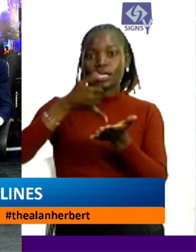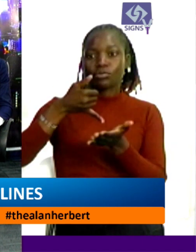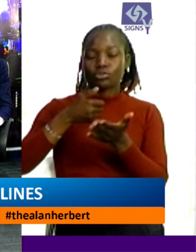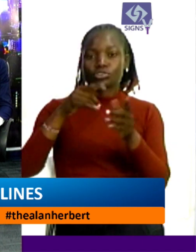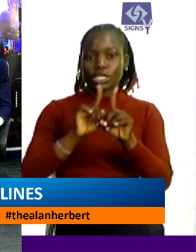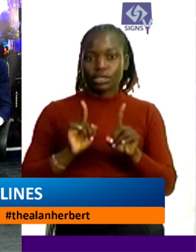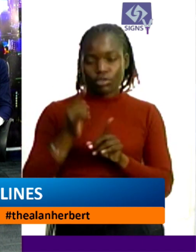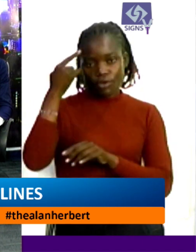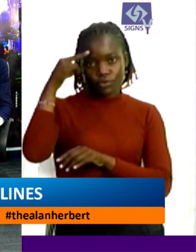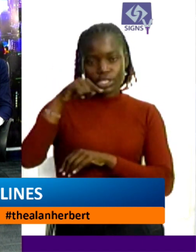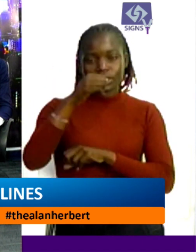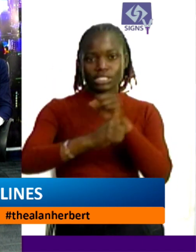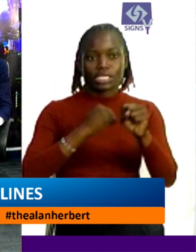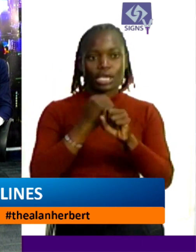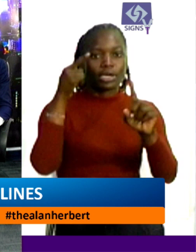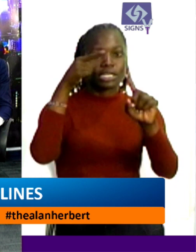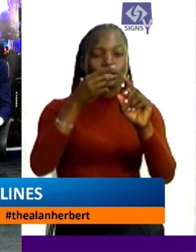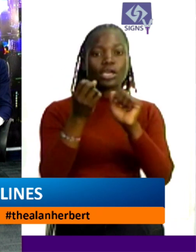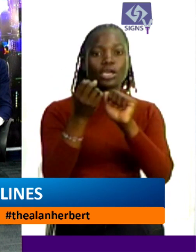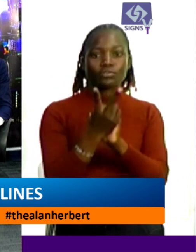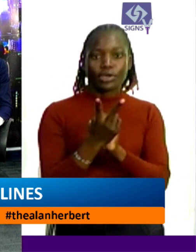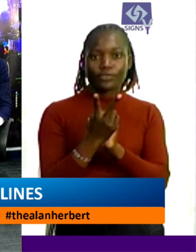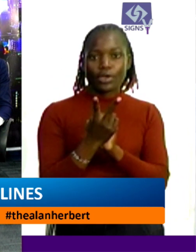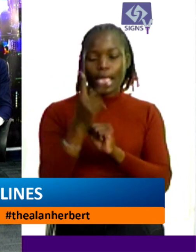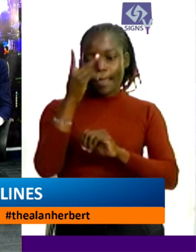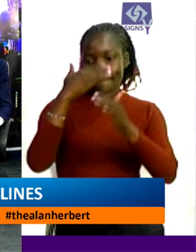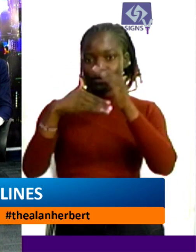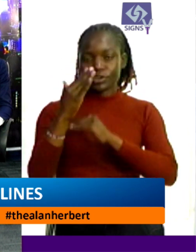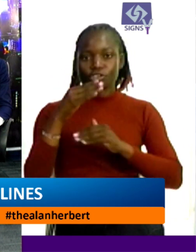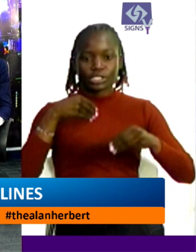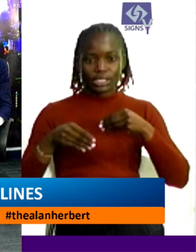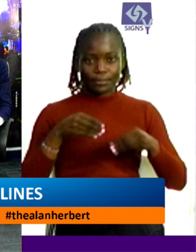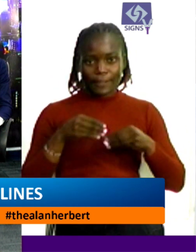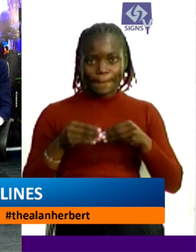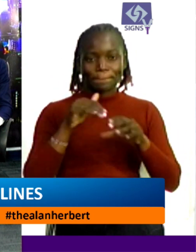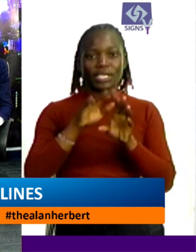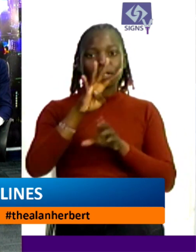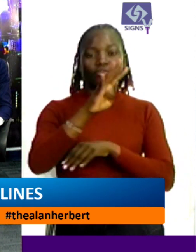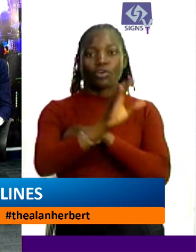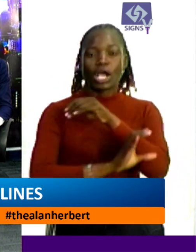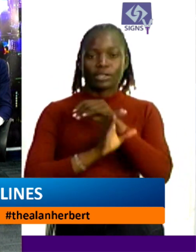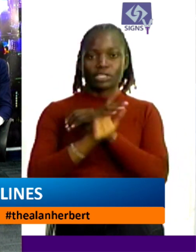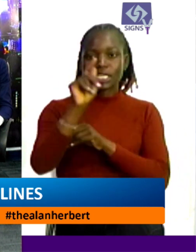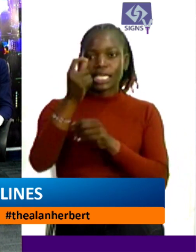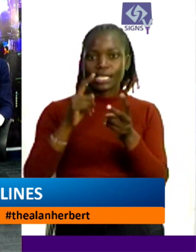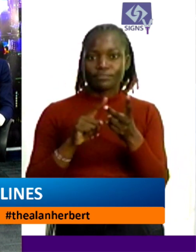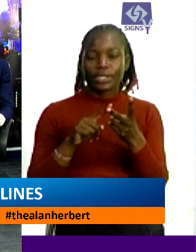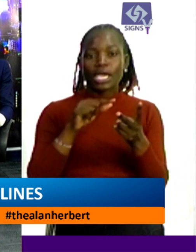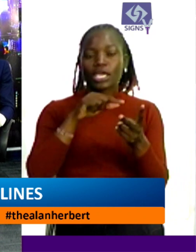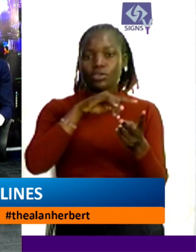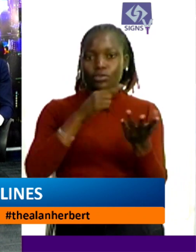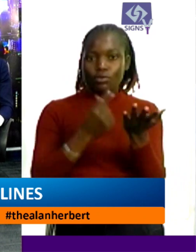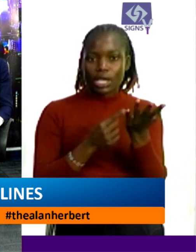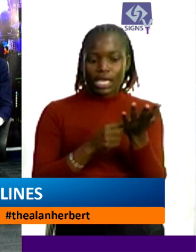And for this year, we are targeting 12 mid-level professional disability professions in 4 countries, that is Kenya, Uganda,